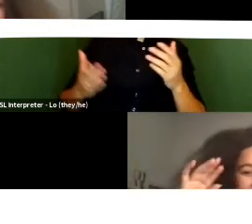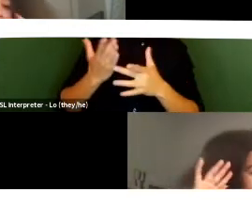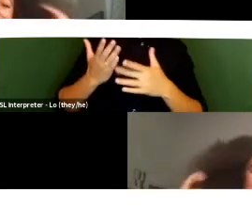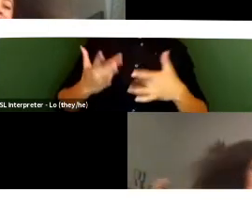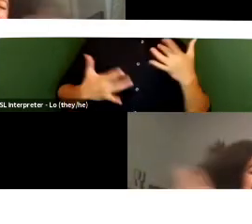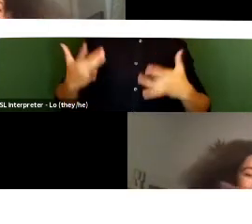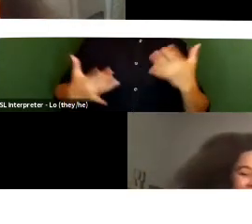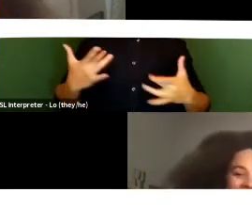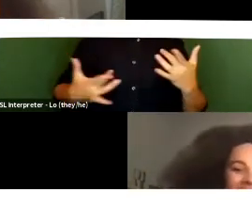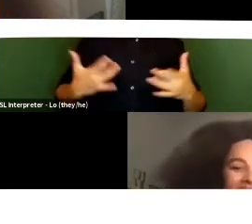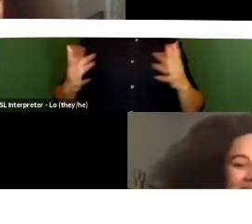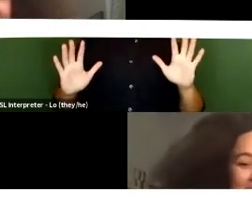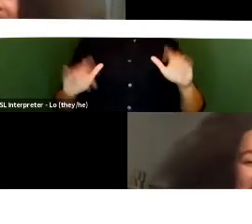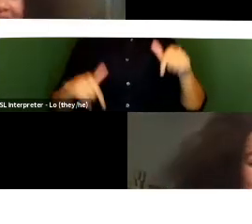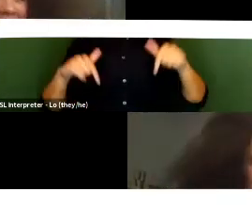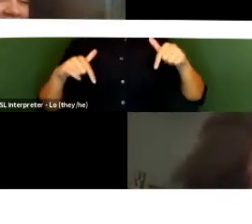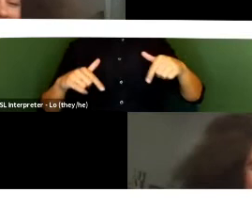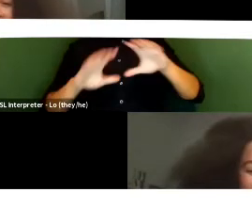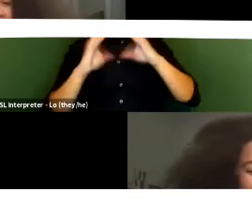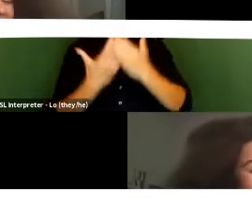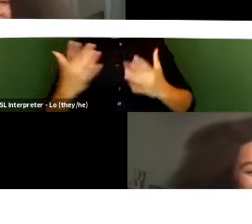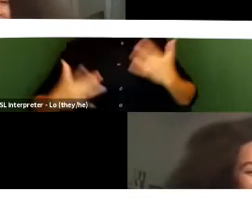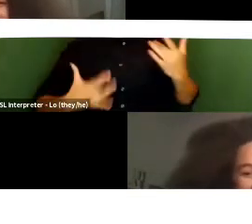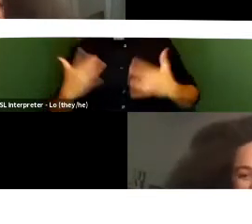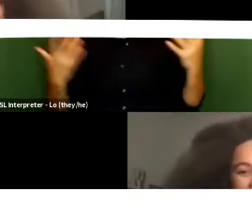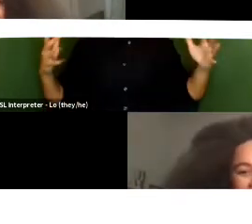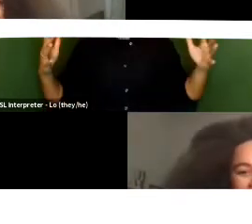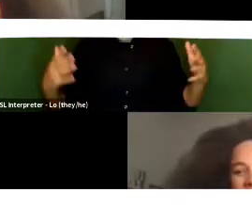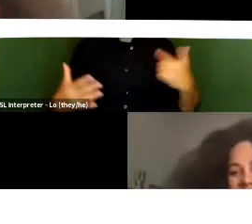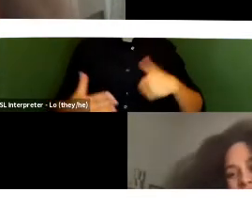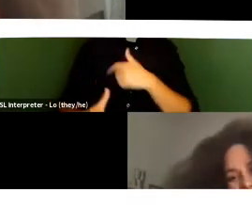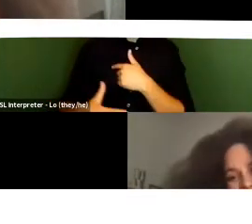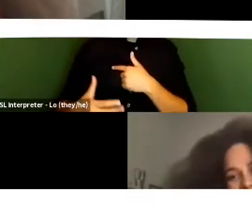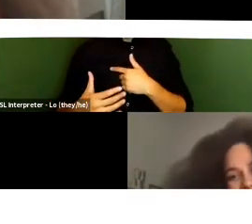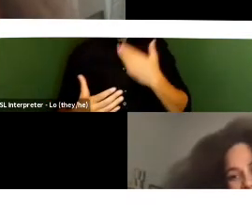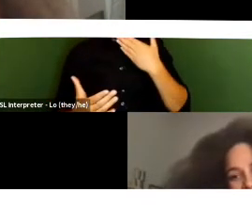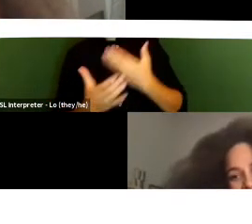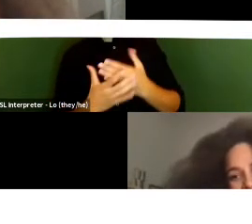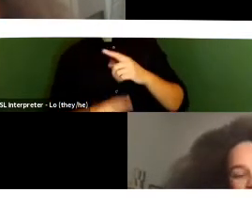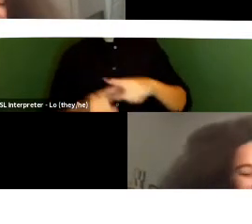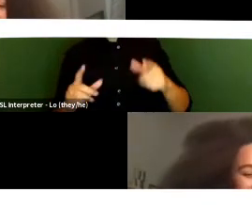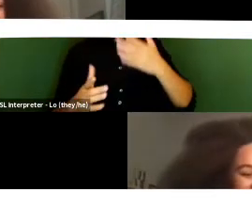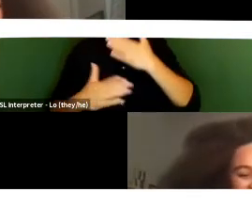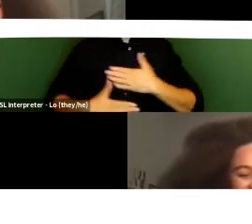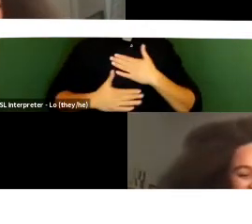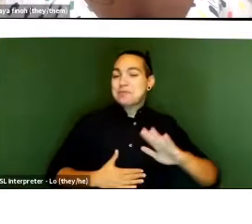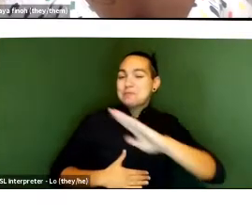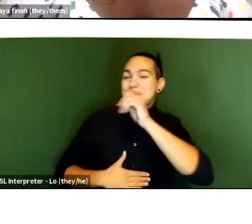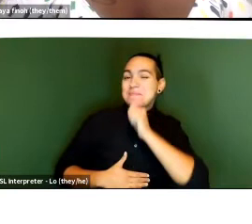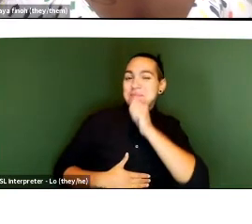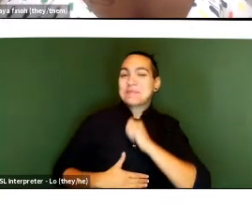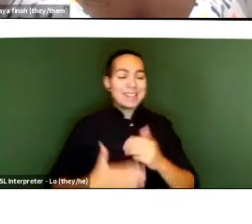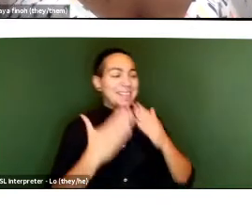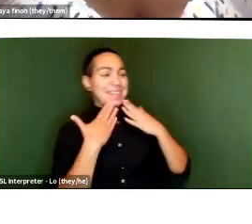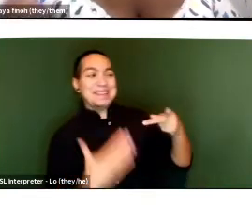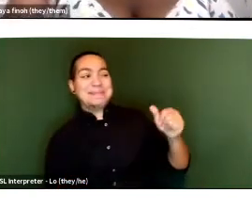it that. This class is nonstop excitement. So I think we're good, but appreciate everybody. Thank you,